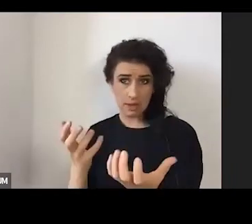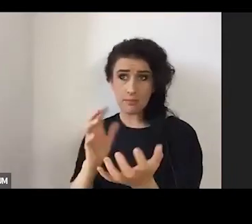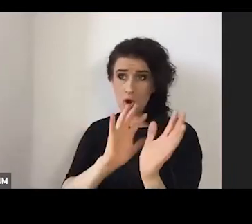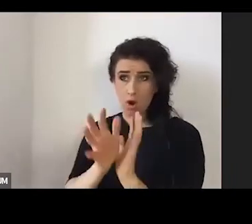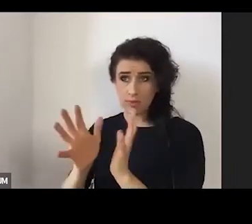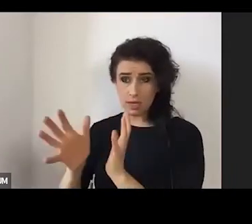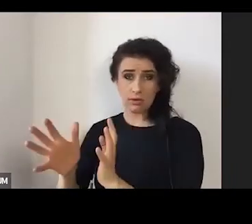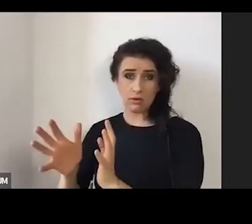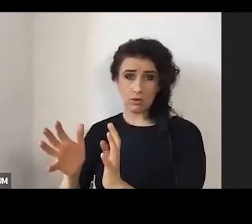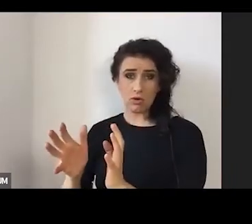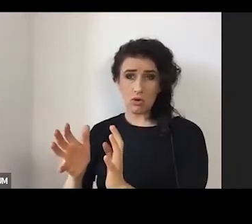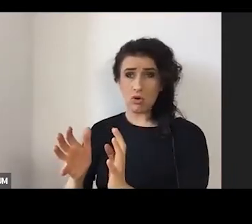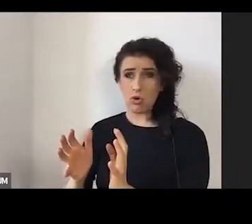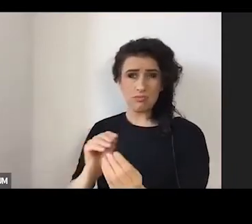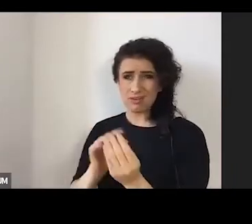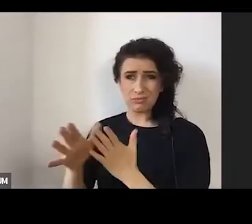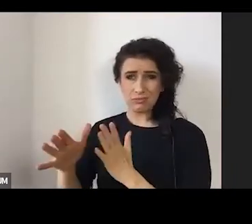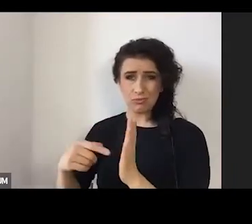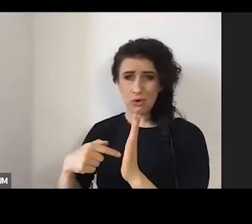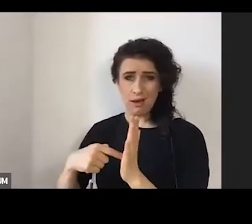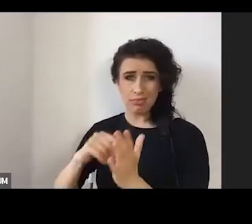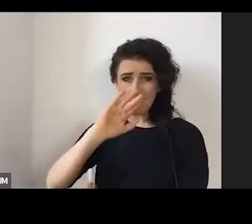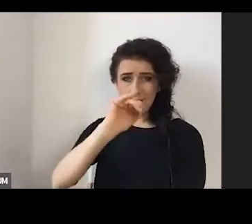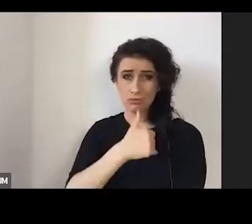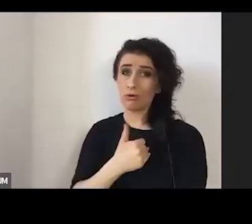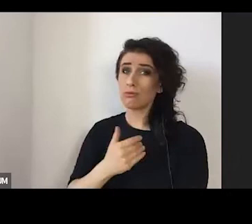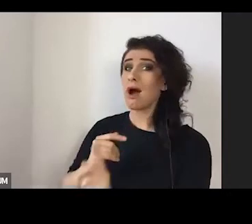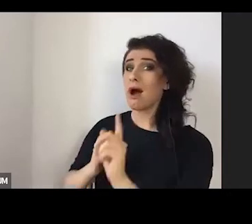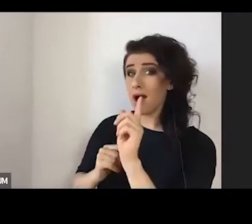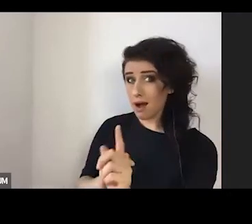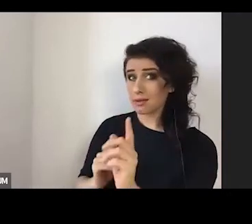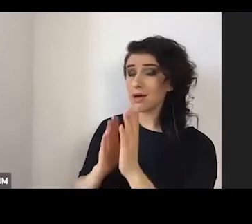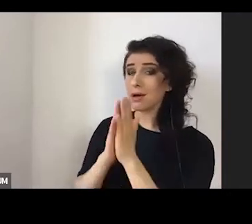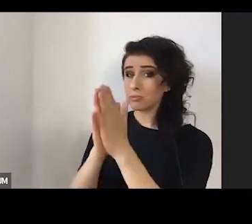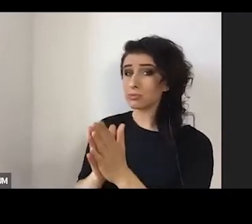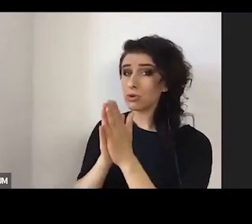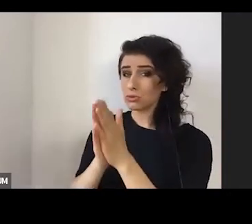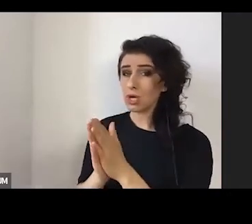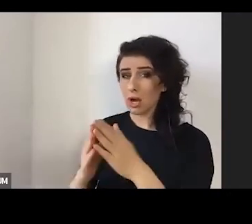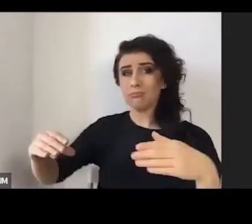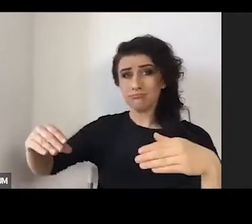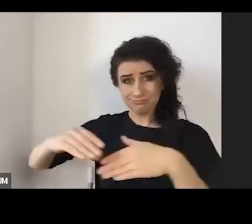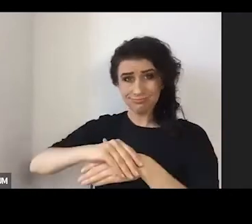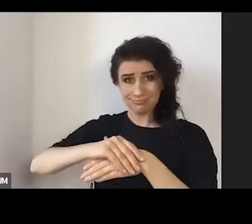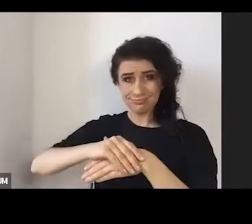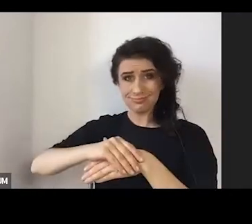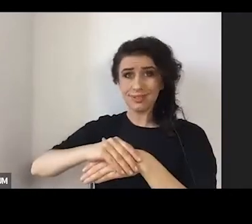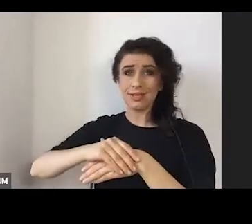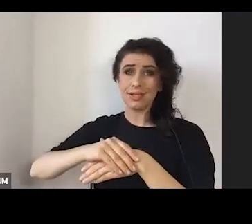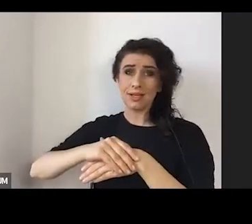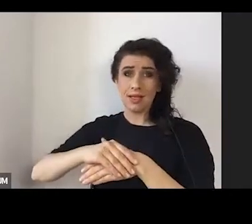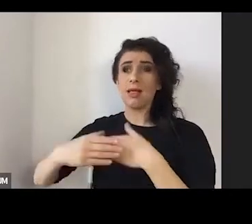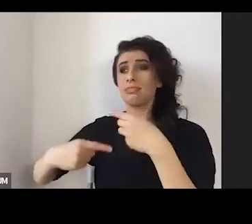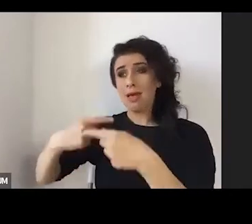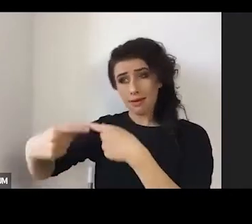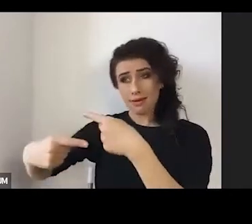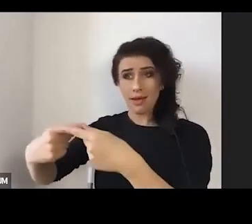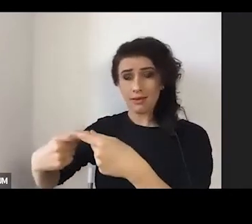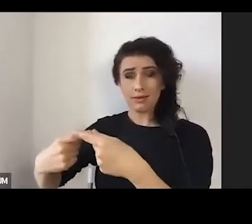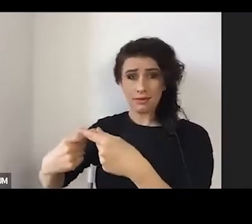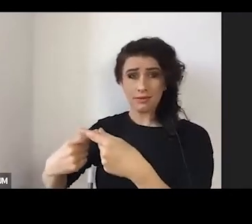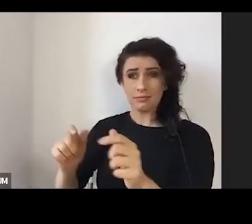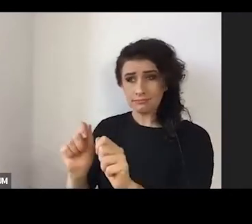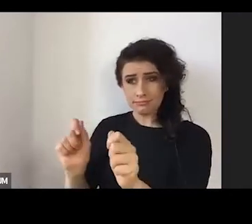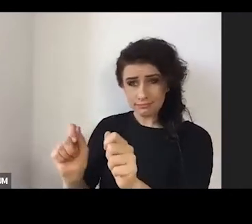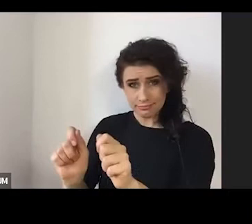but we need you to agree that we go on a 2-year intervention. And it was a great deal. Of course,